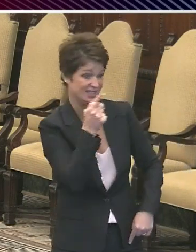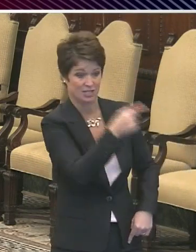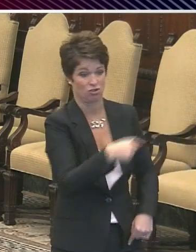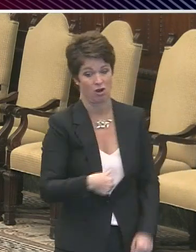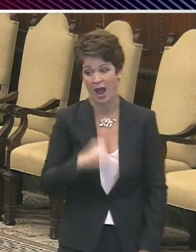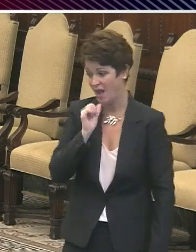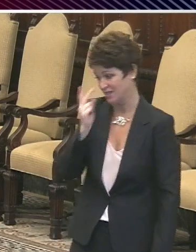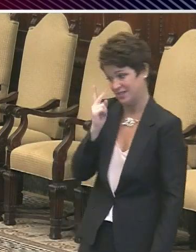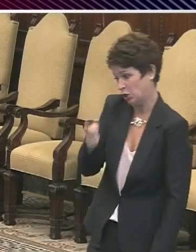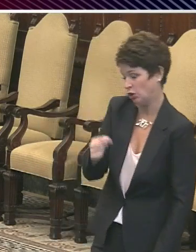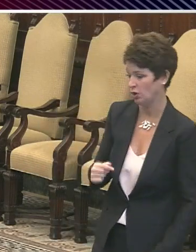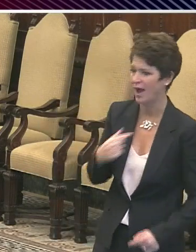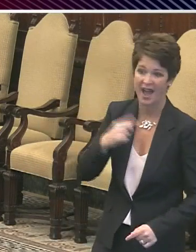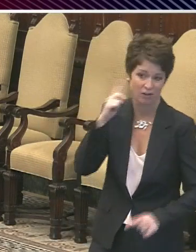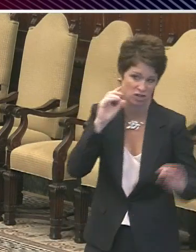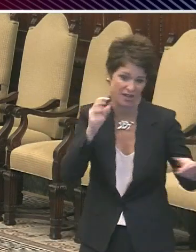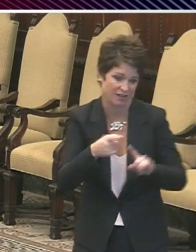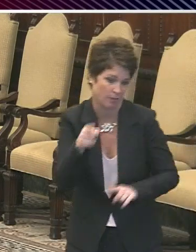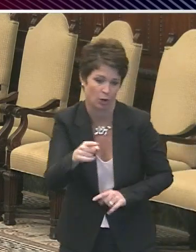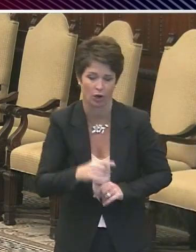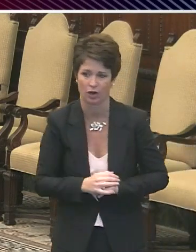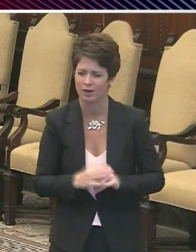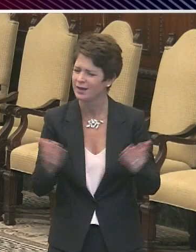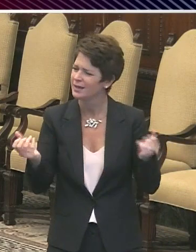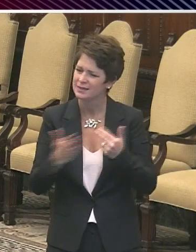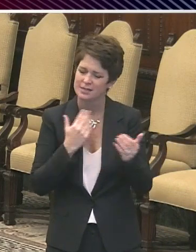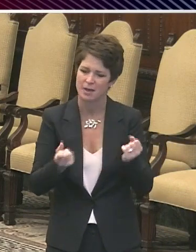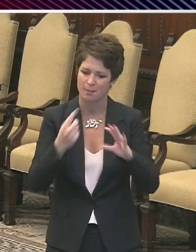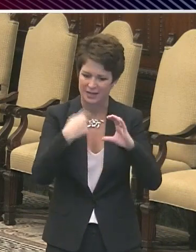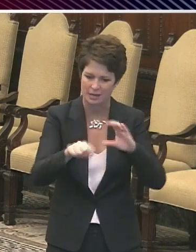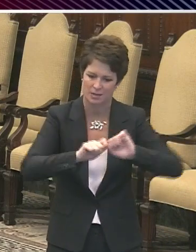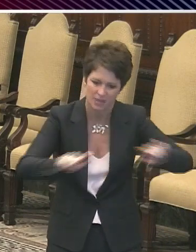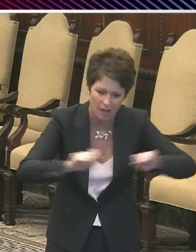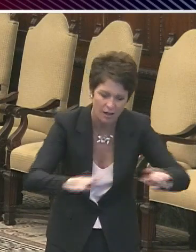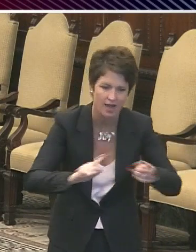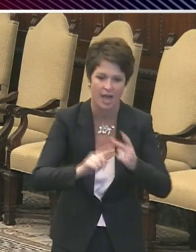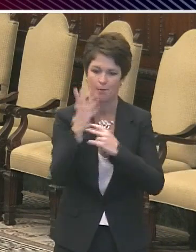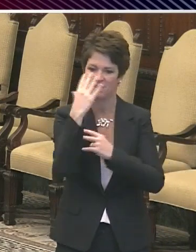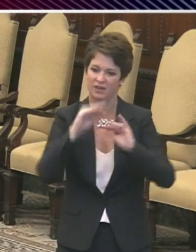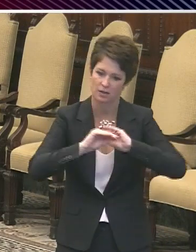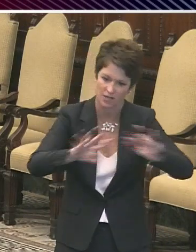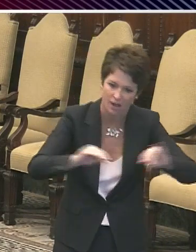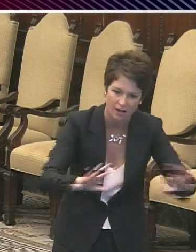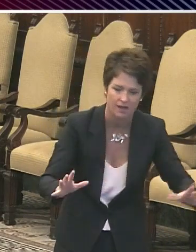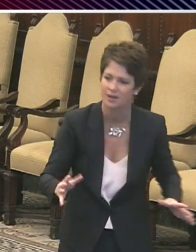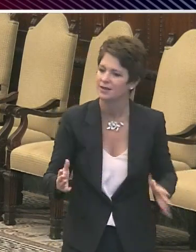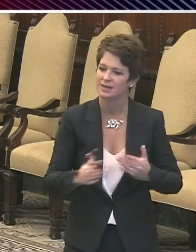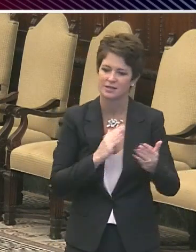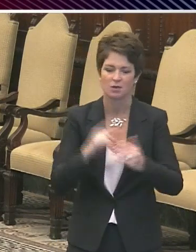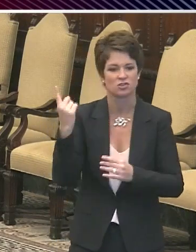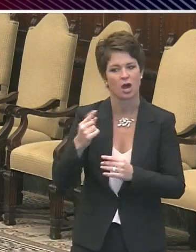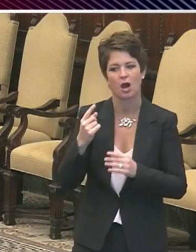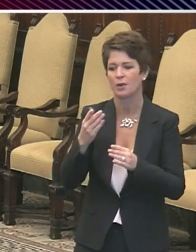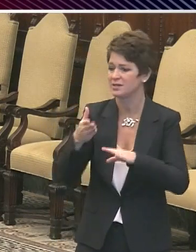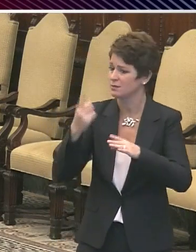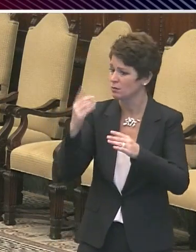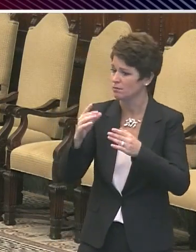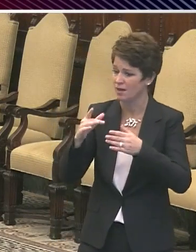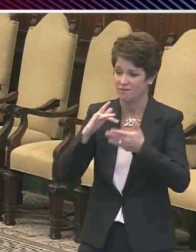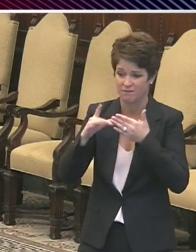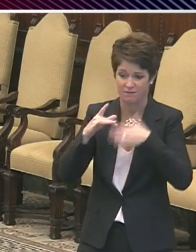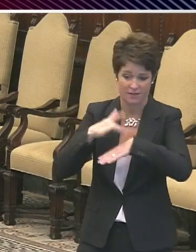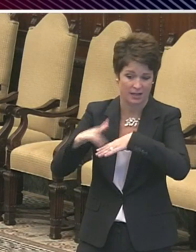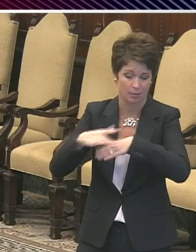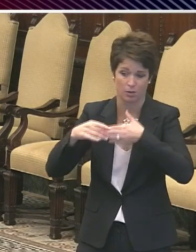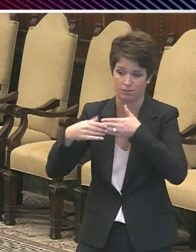her. I haven't heard from her, regardless of how many emails I push out, how many videos I make. So again, there's always room for improvement, but